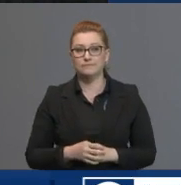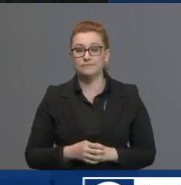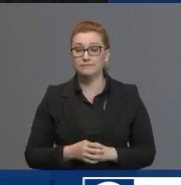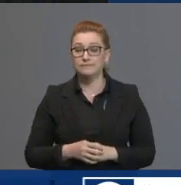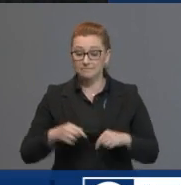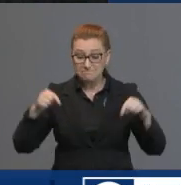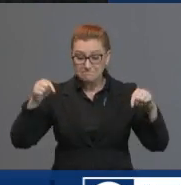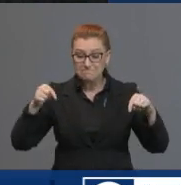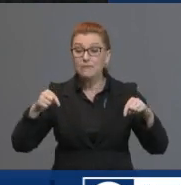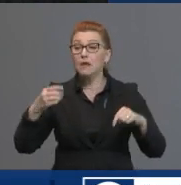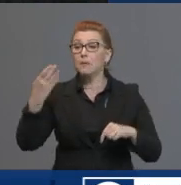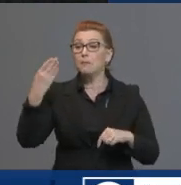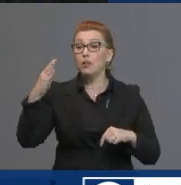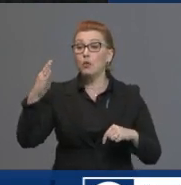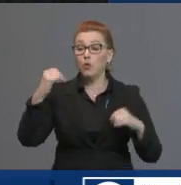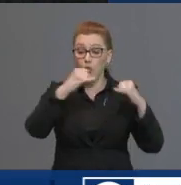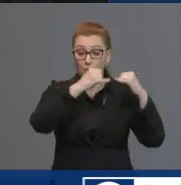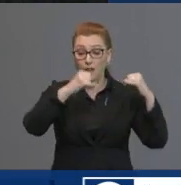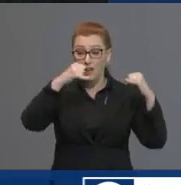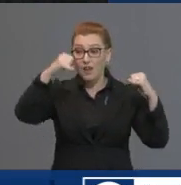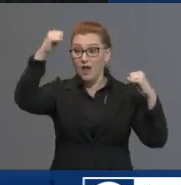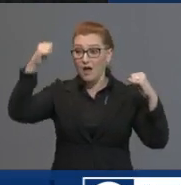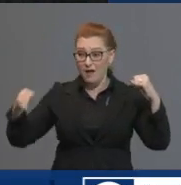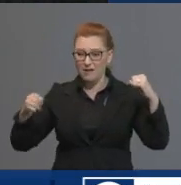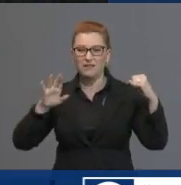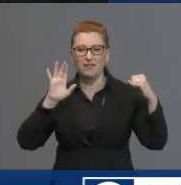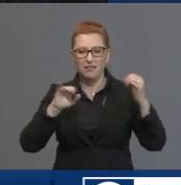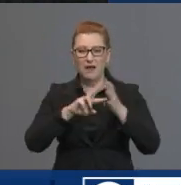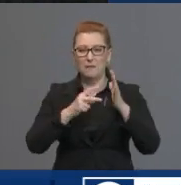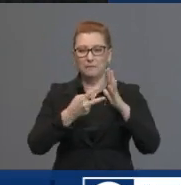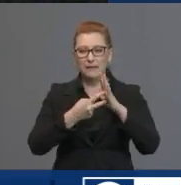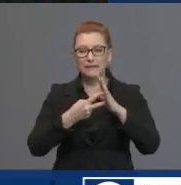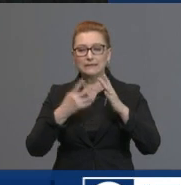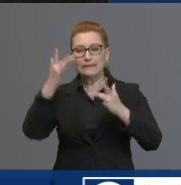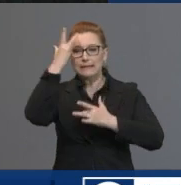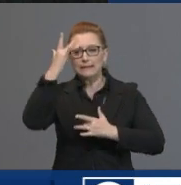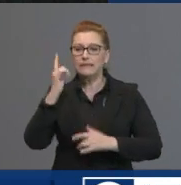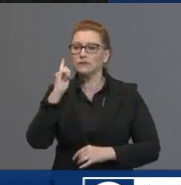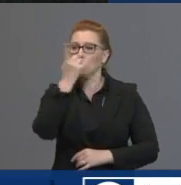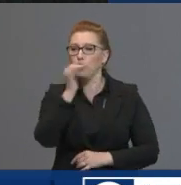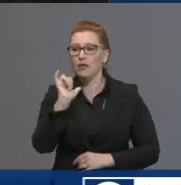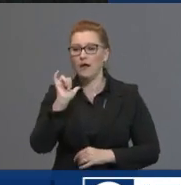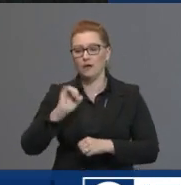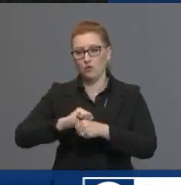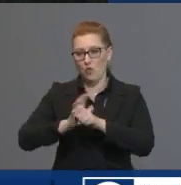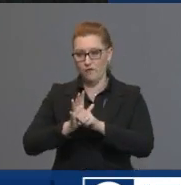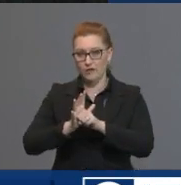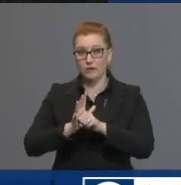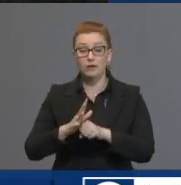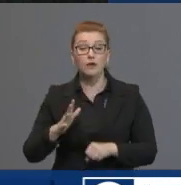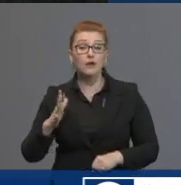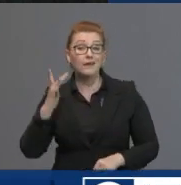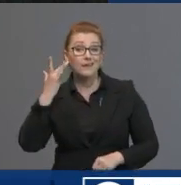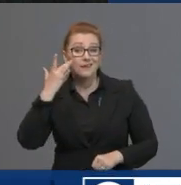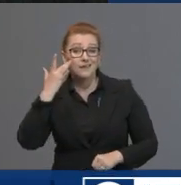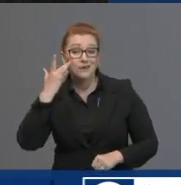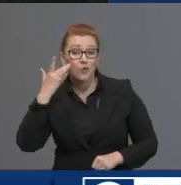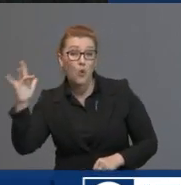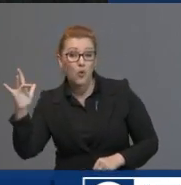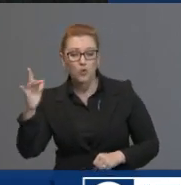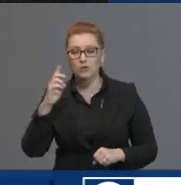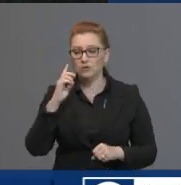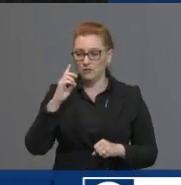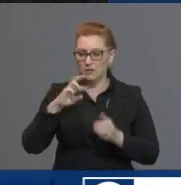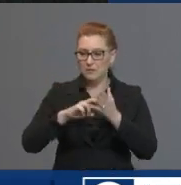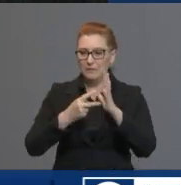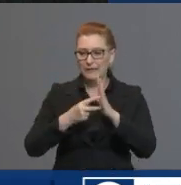The blue line represents COVID-like illness. The gold line represents influenza-like illness.